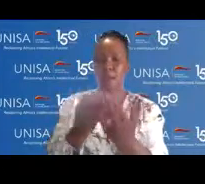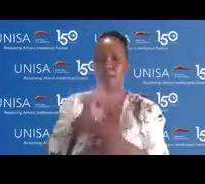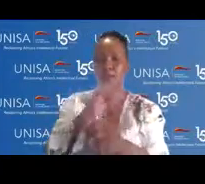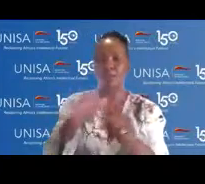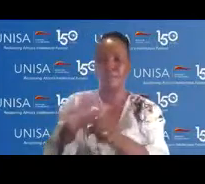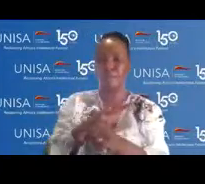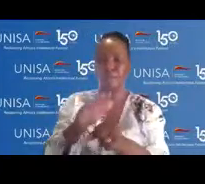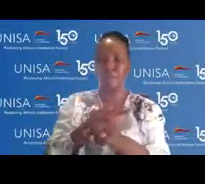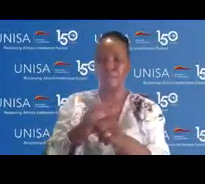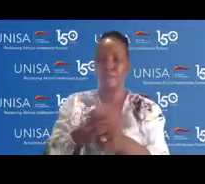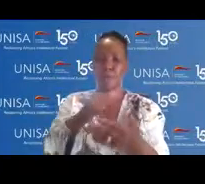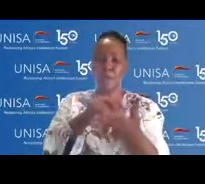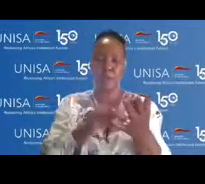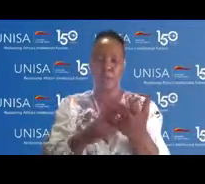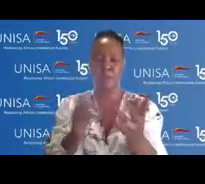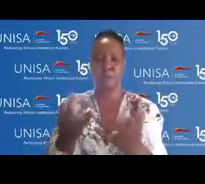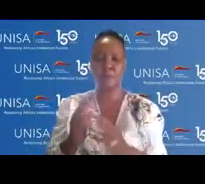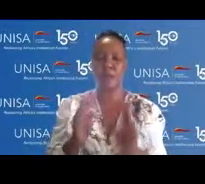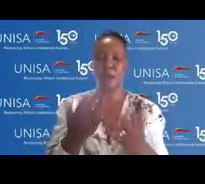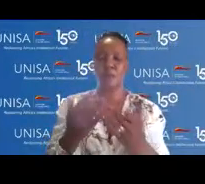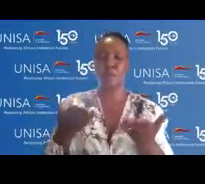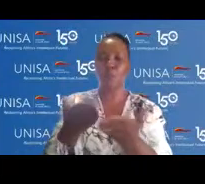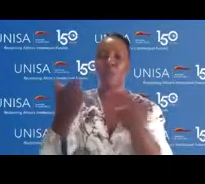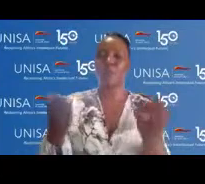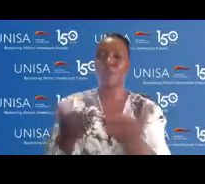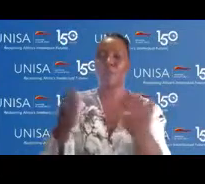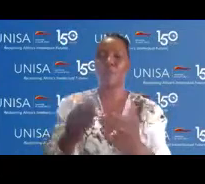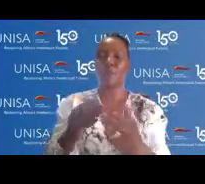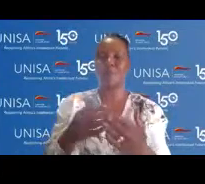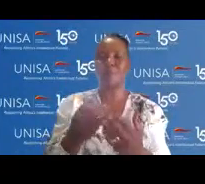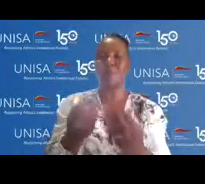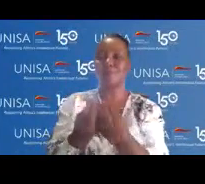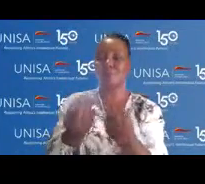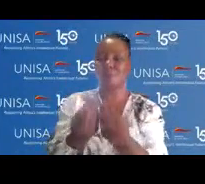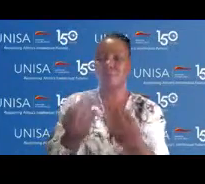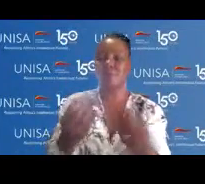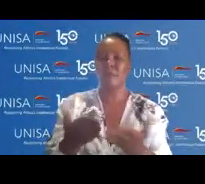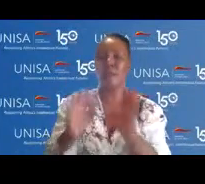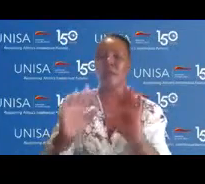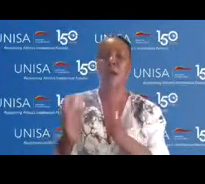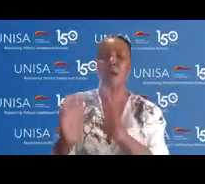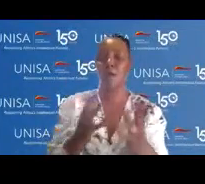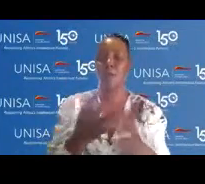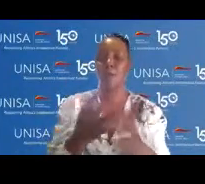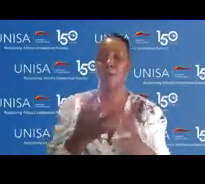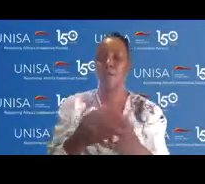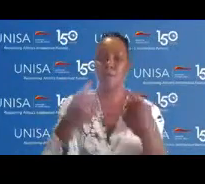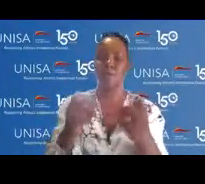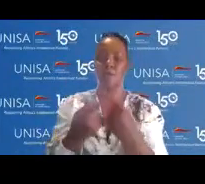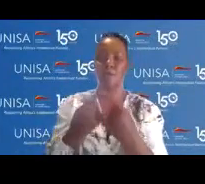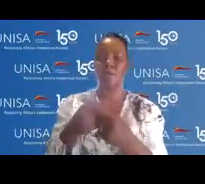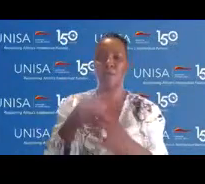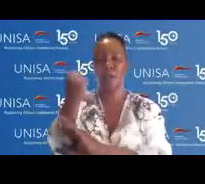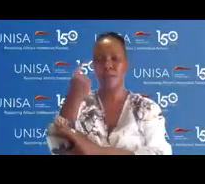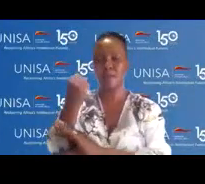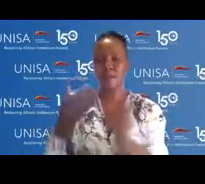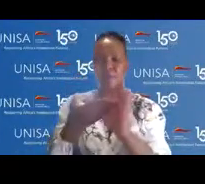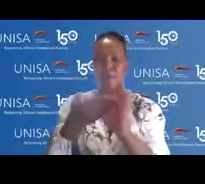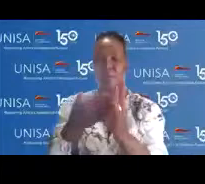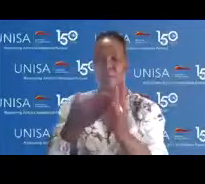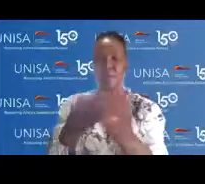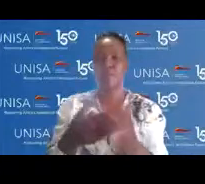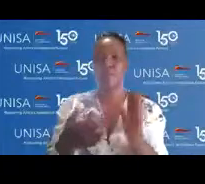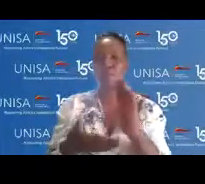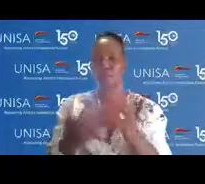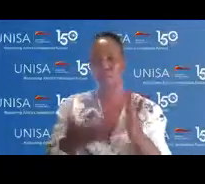tell you how you are performing, your device is performing. So it's definitely worthwhile understanding this one. So go play around with it and